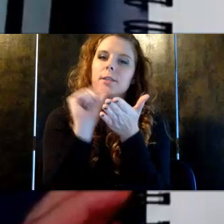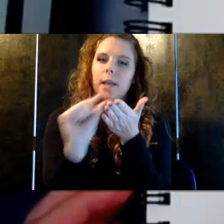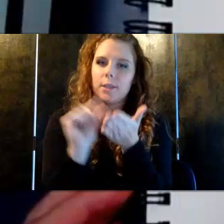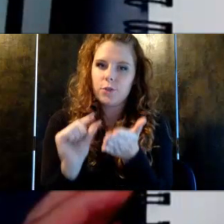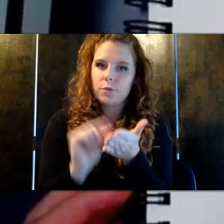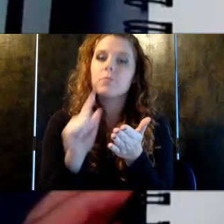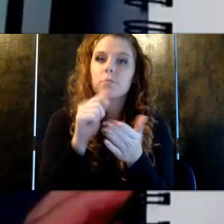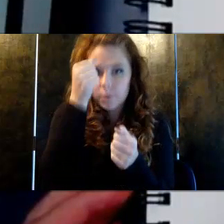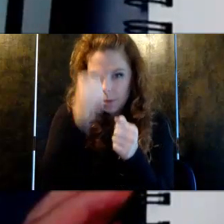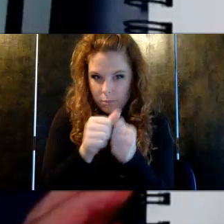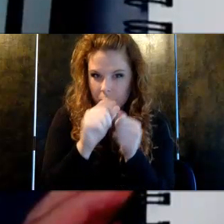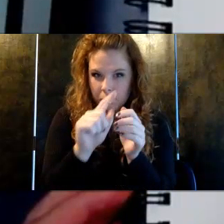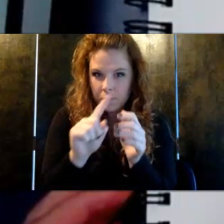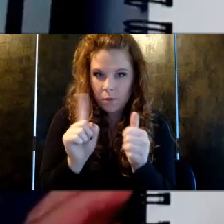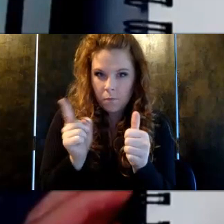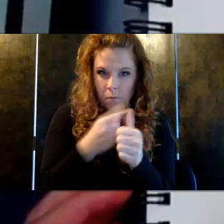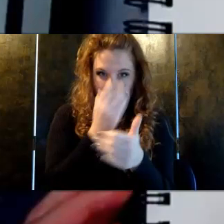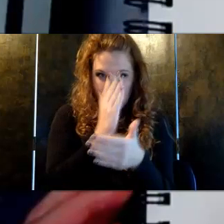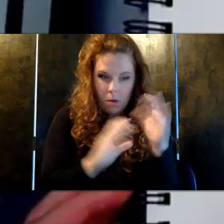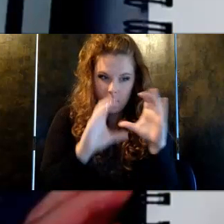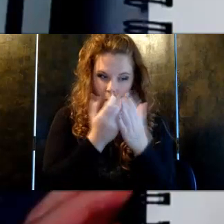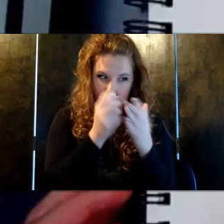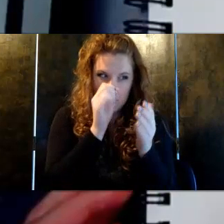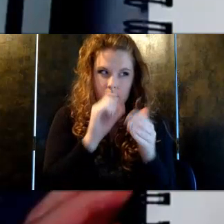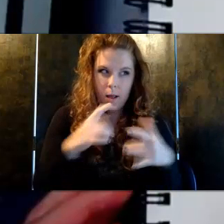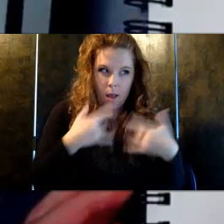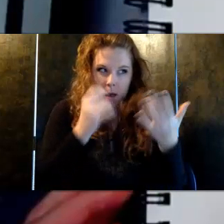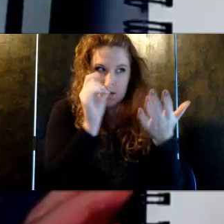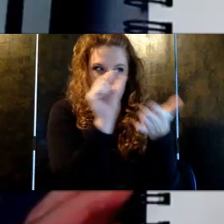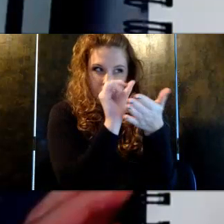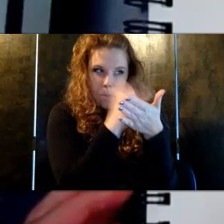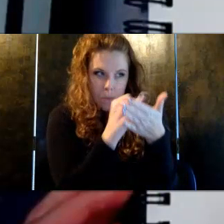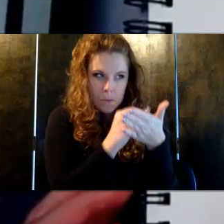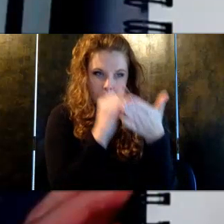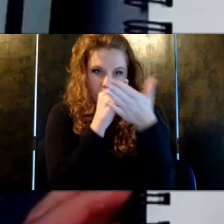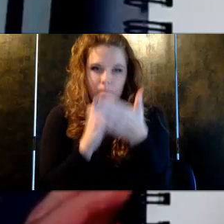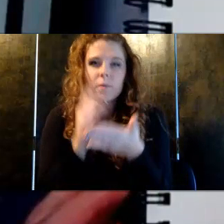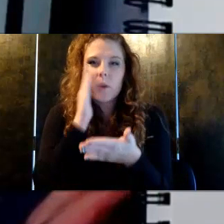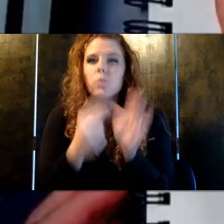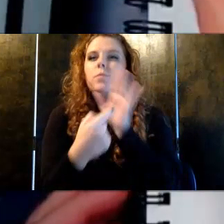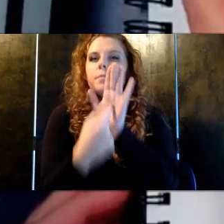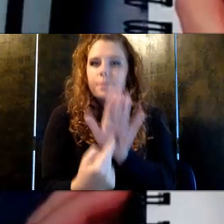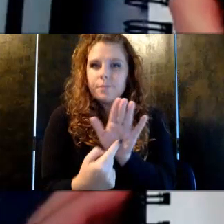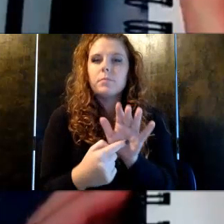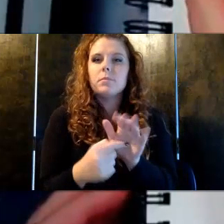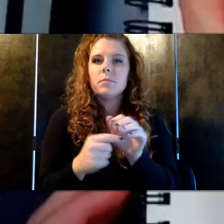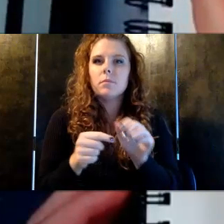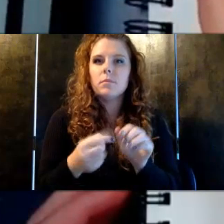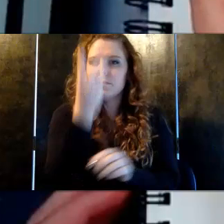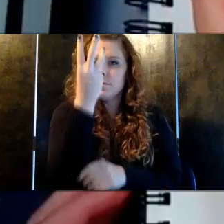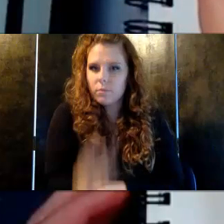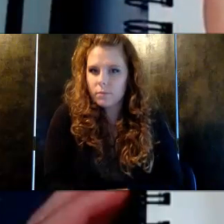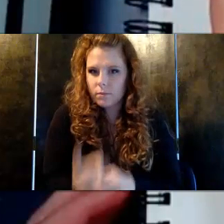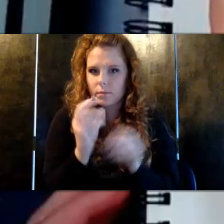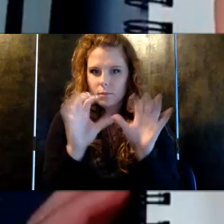every beginning of class. Okay, and then you'll show me this page in our Wednesday meetings. Okay, so we're going to do